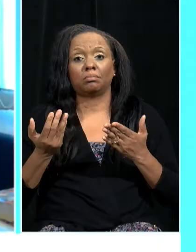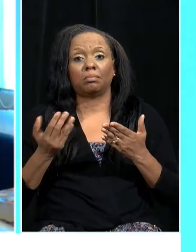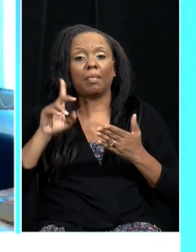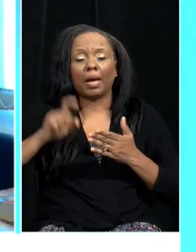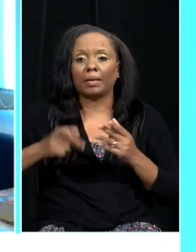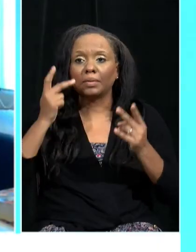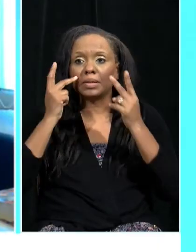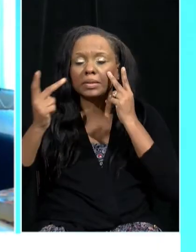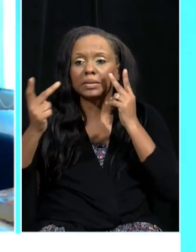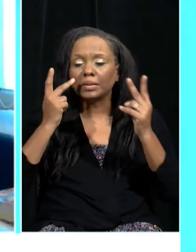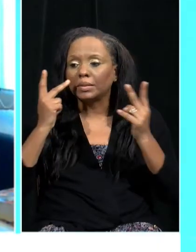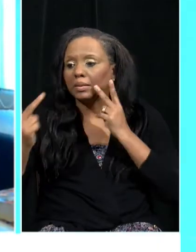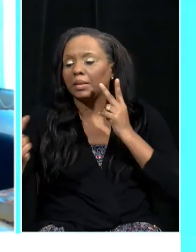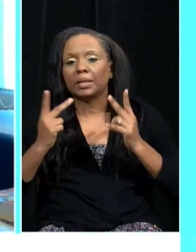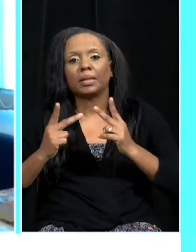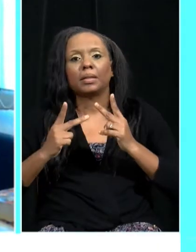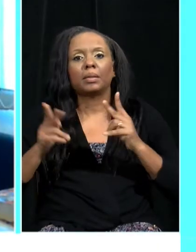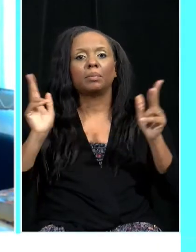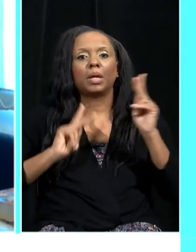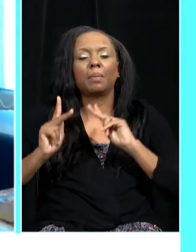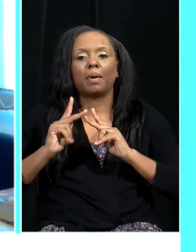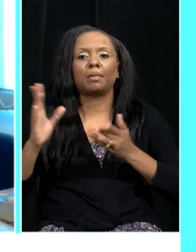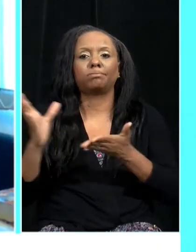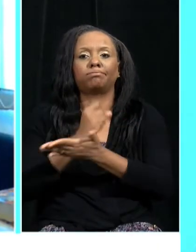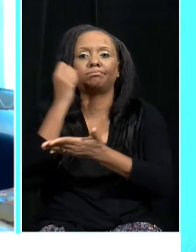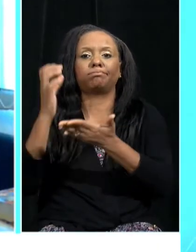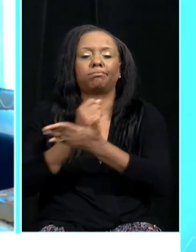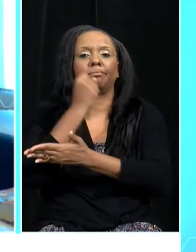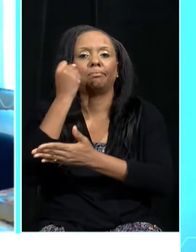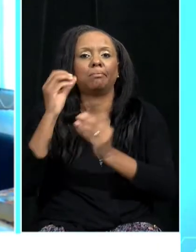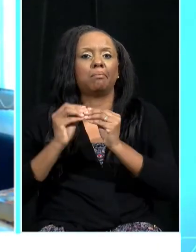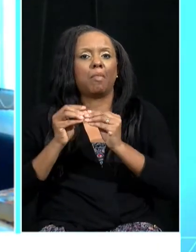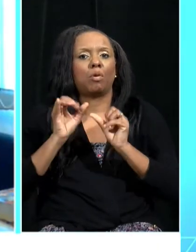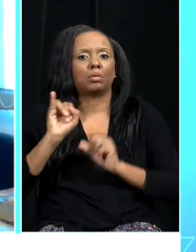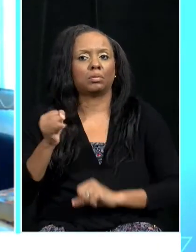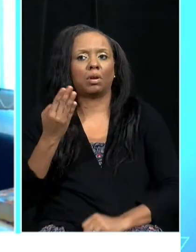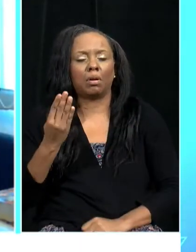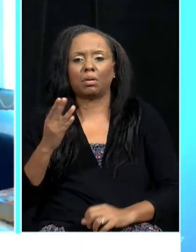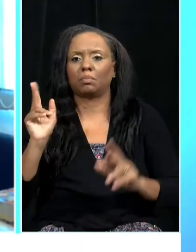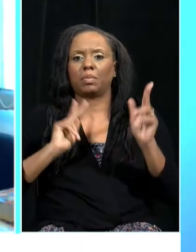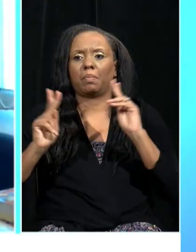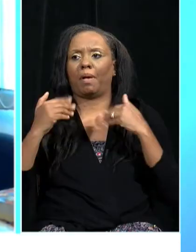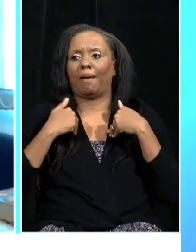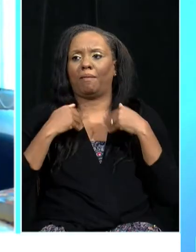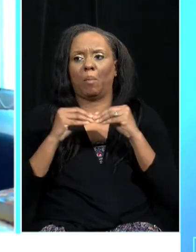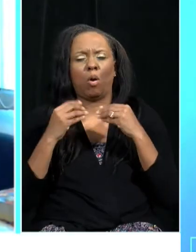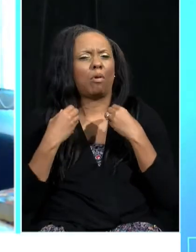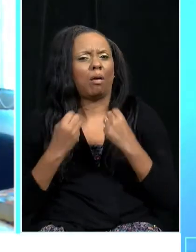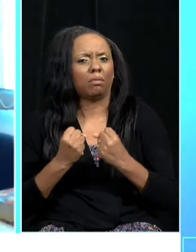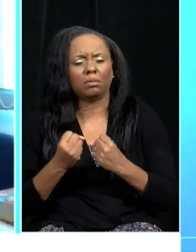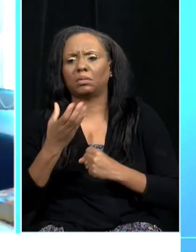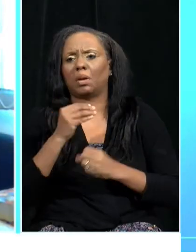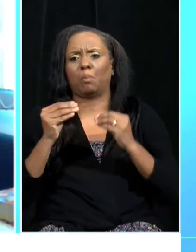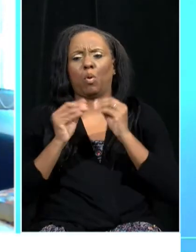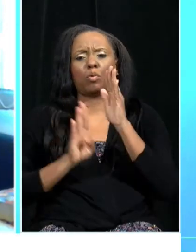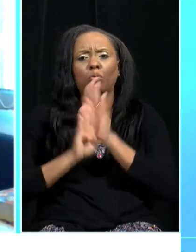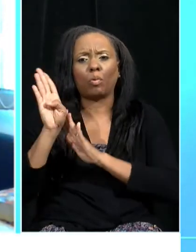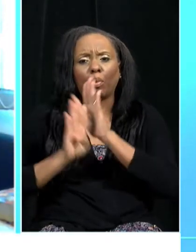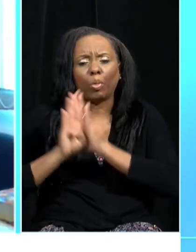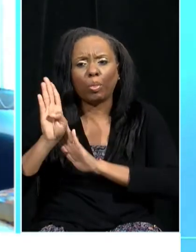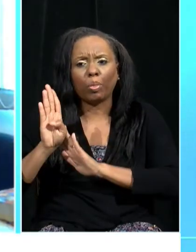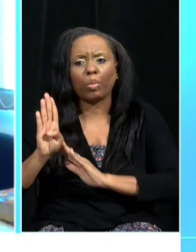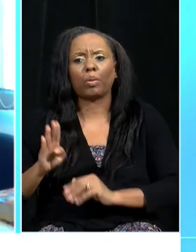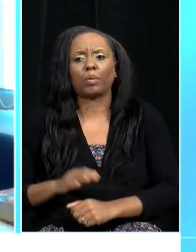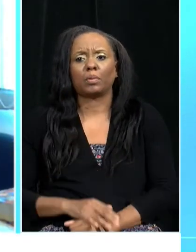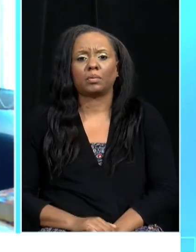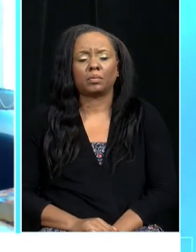the uh, unemployment decline, and confidence return, as well as growth.